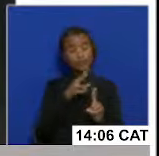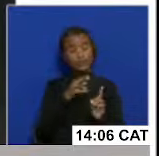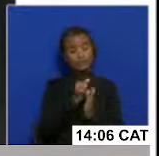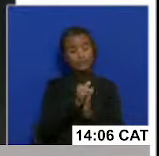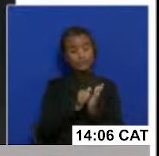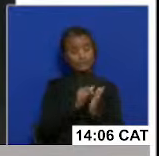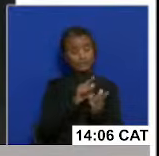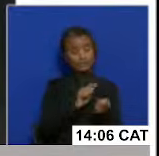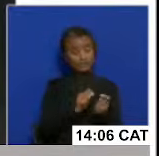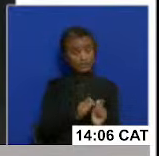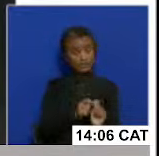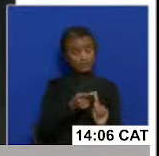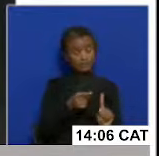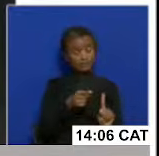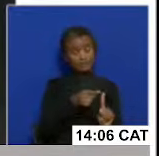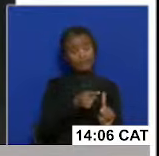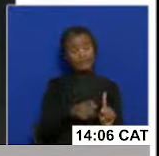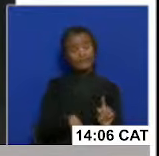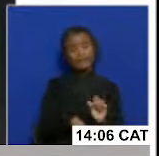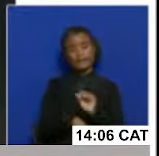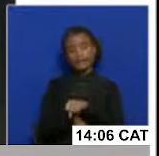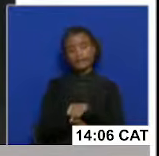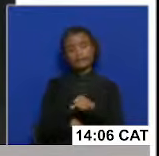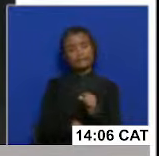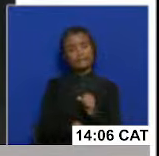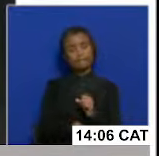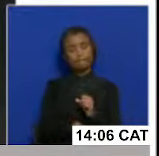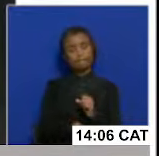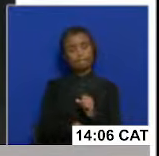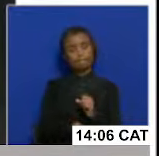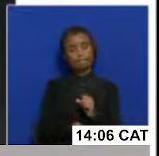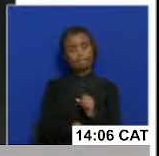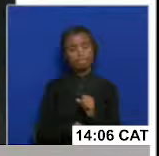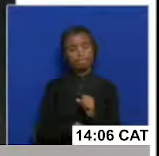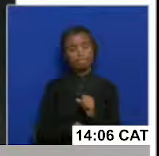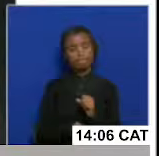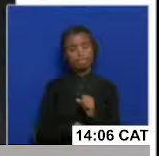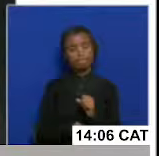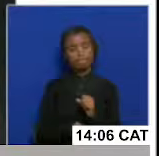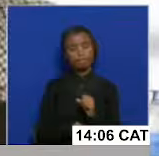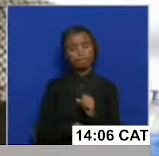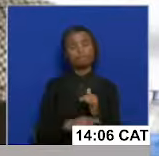Yes. Can I then ask you to go to